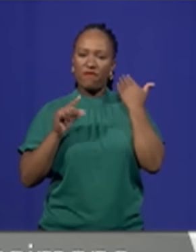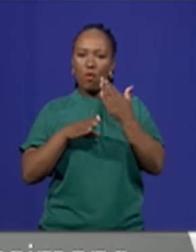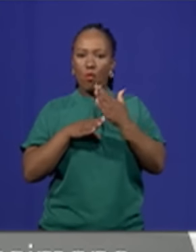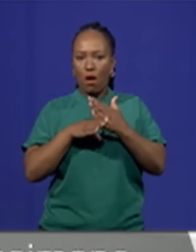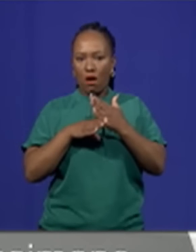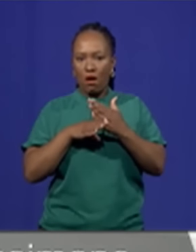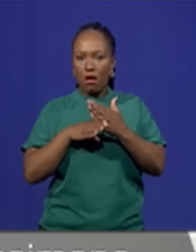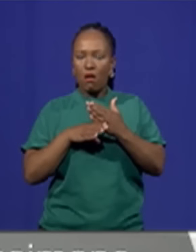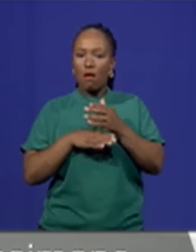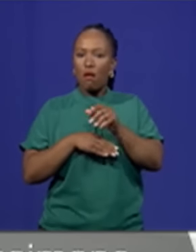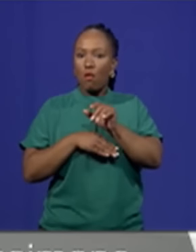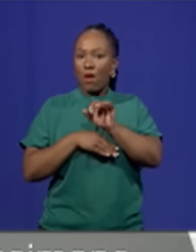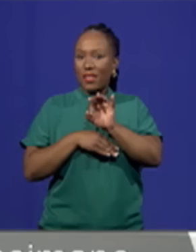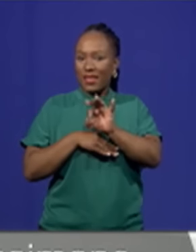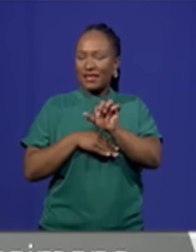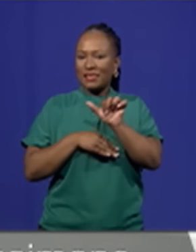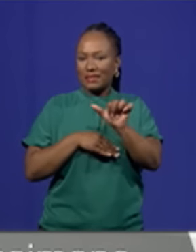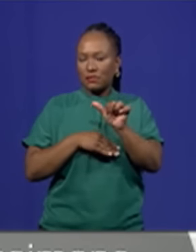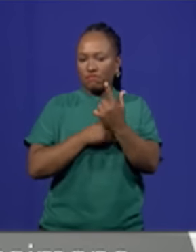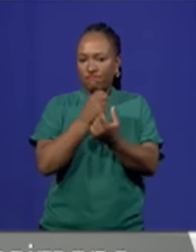di le 36.